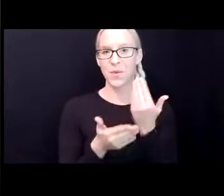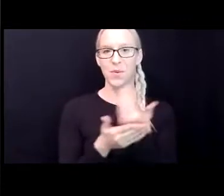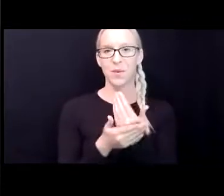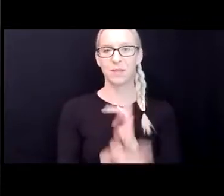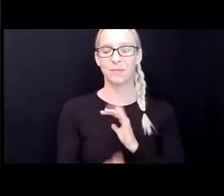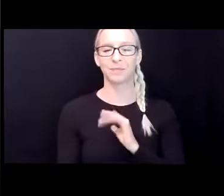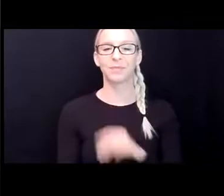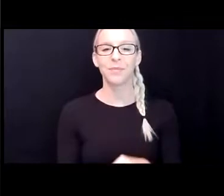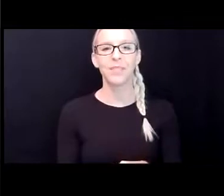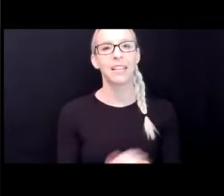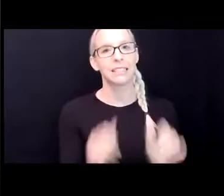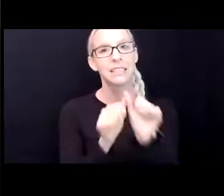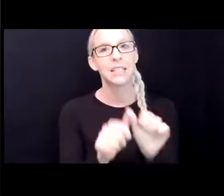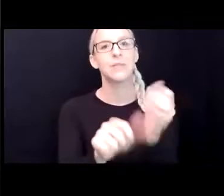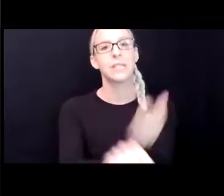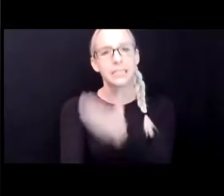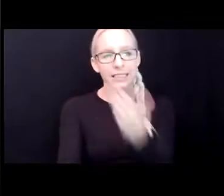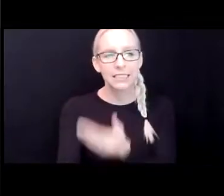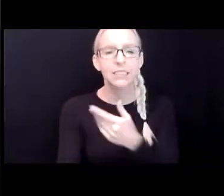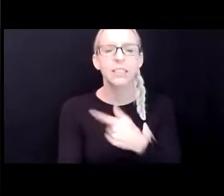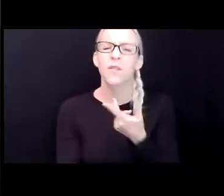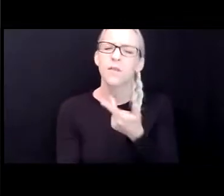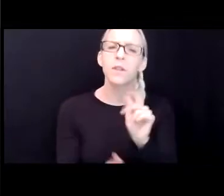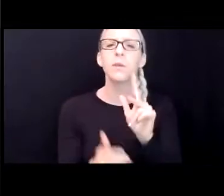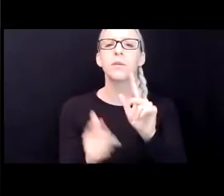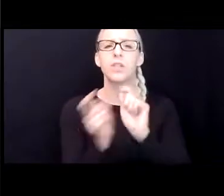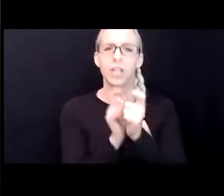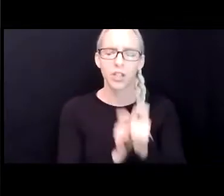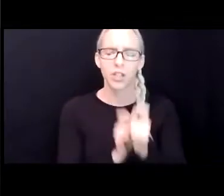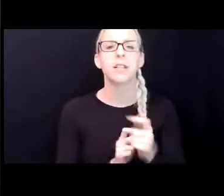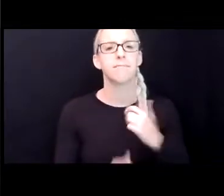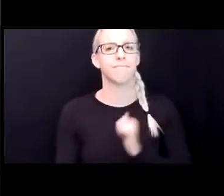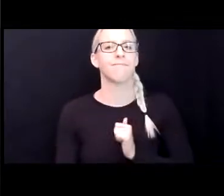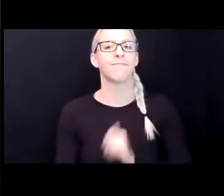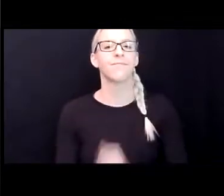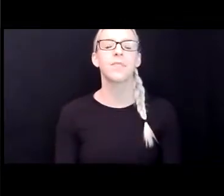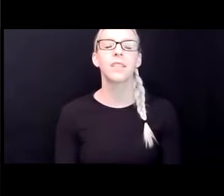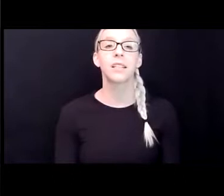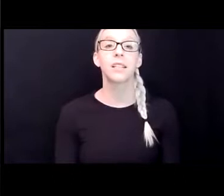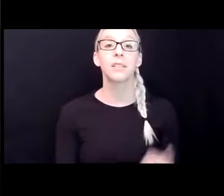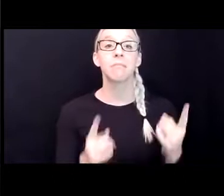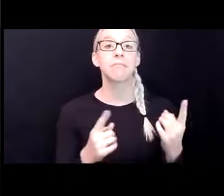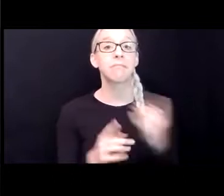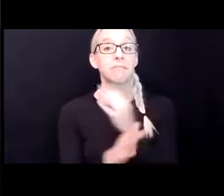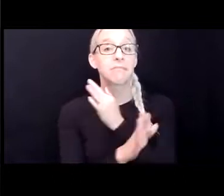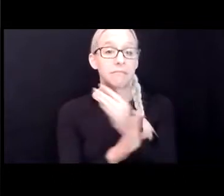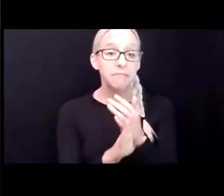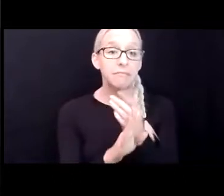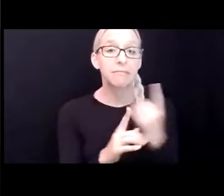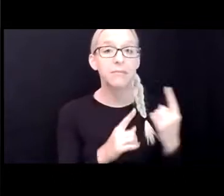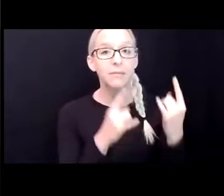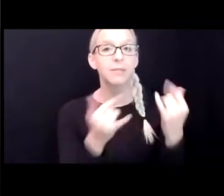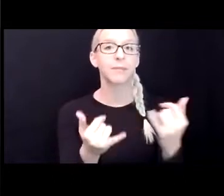updating this. I've made a few little changes to it, but we've now talked about, so up till today, you've now learned. I'm going to use